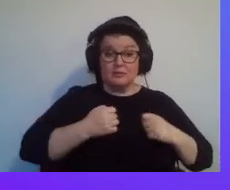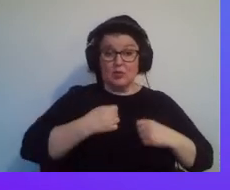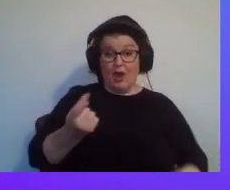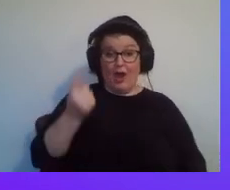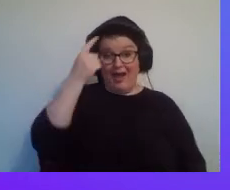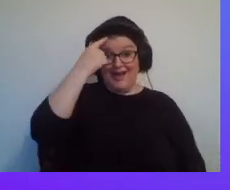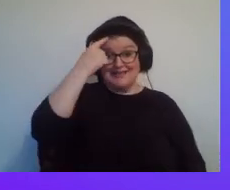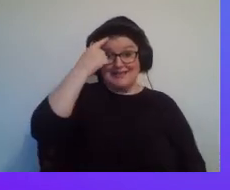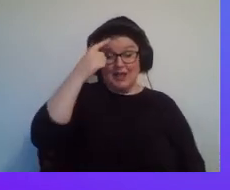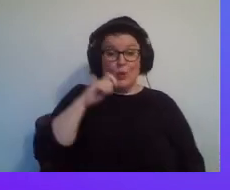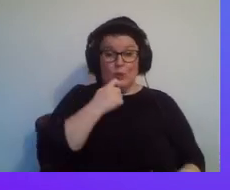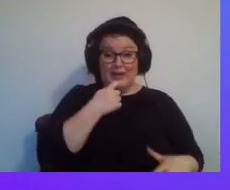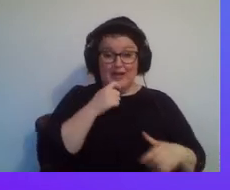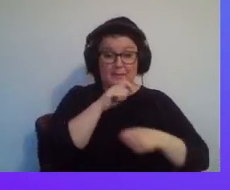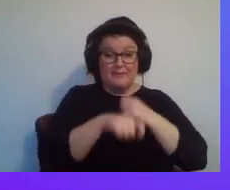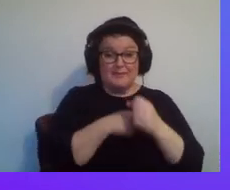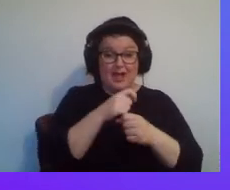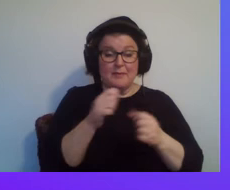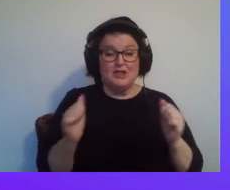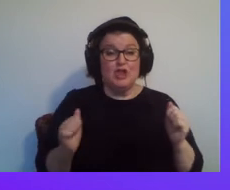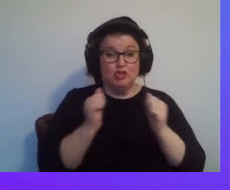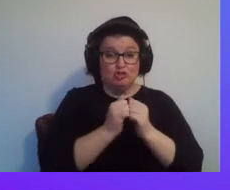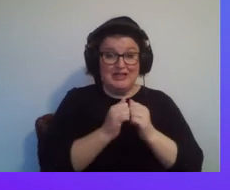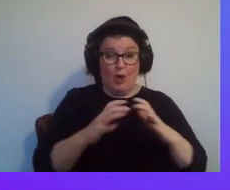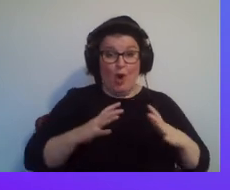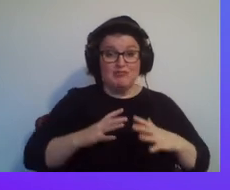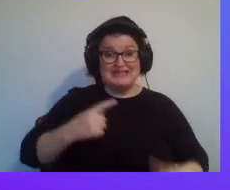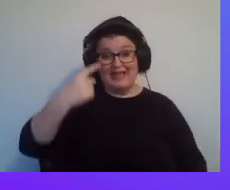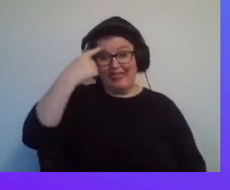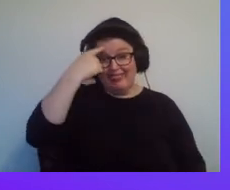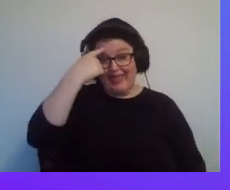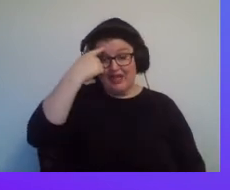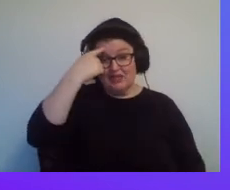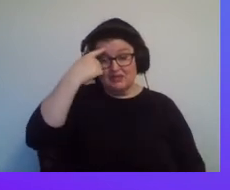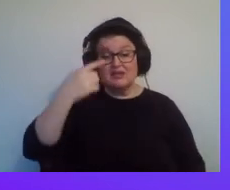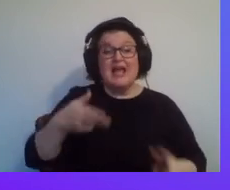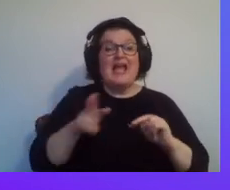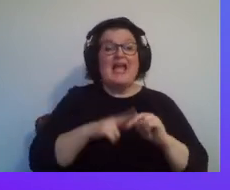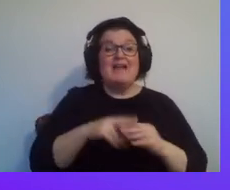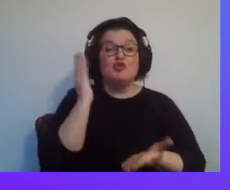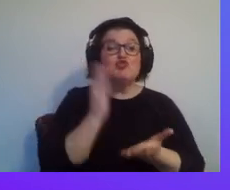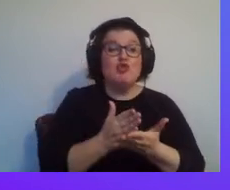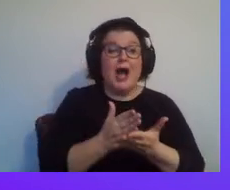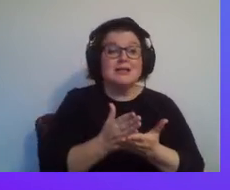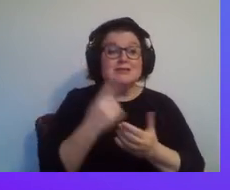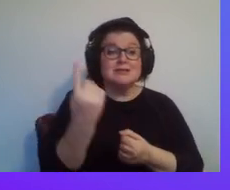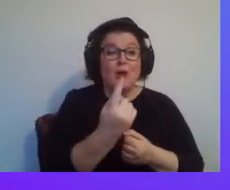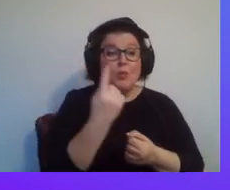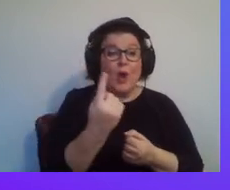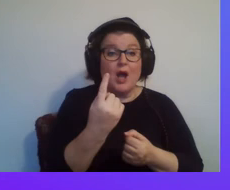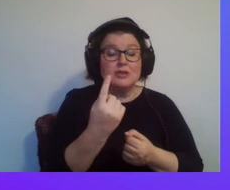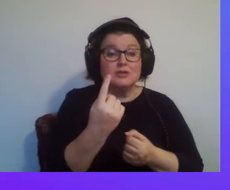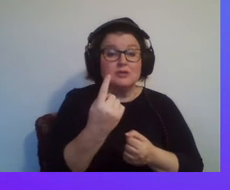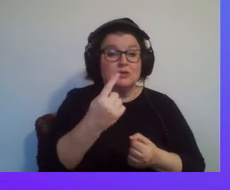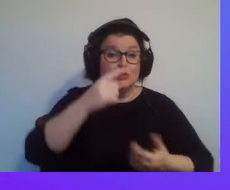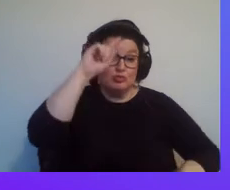with a good friend. I say, you disbelieve those you don't trust and believe people that you don't know. And there are